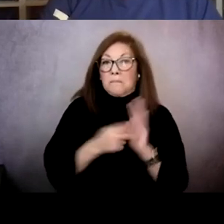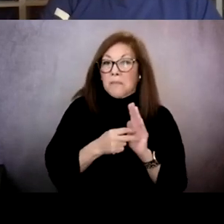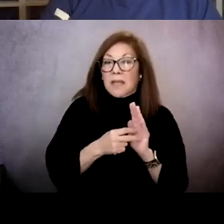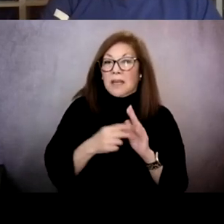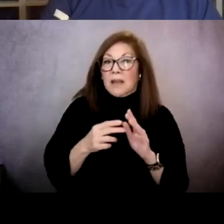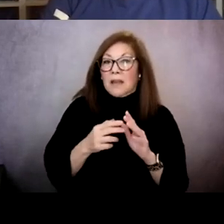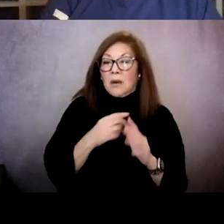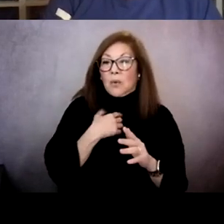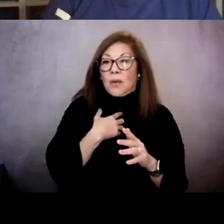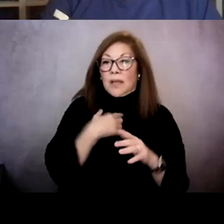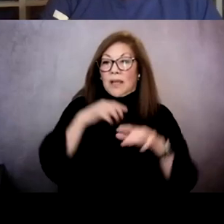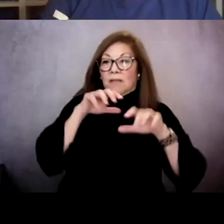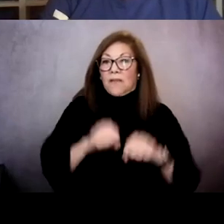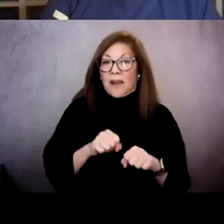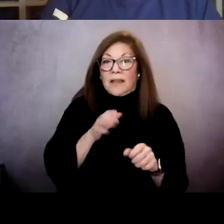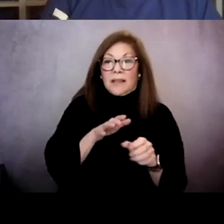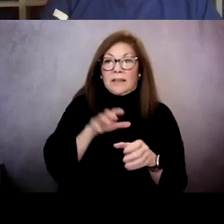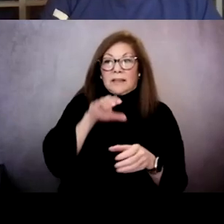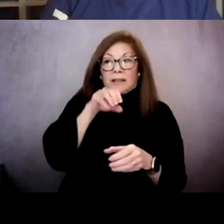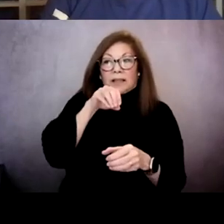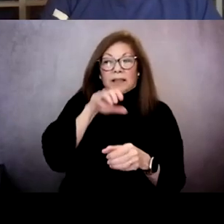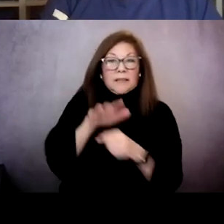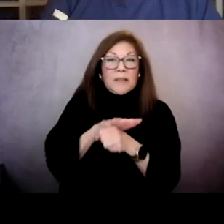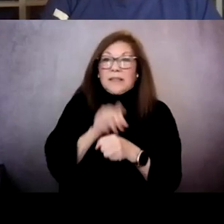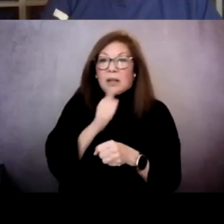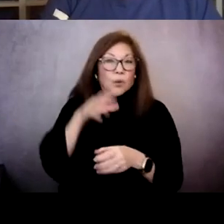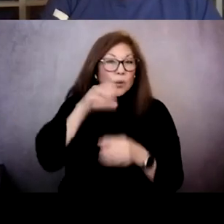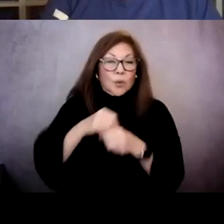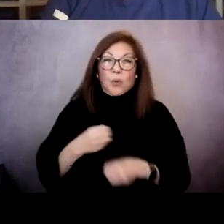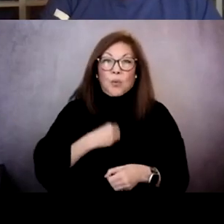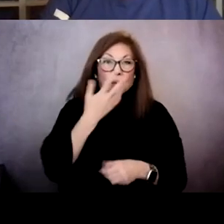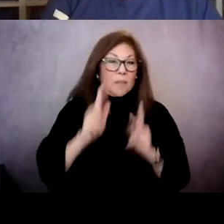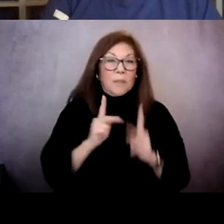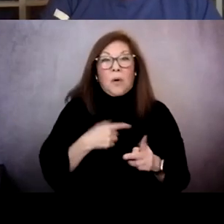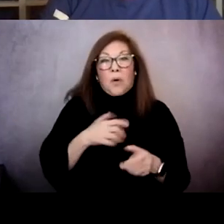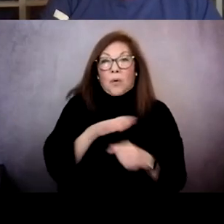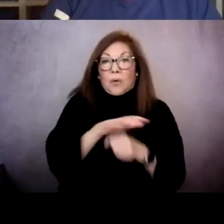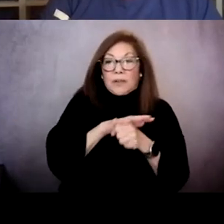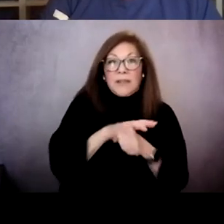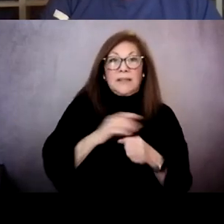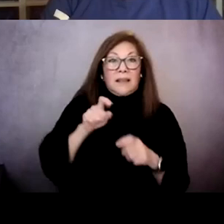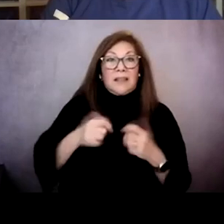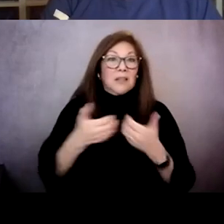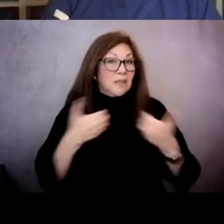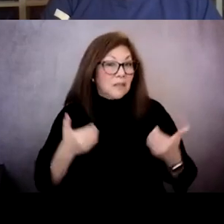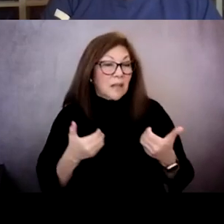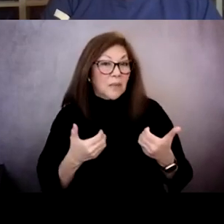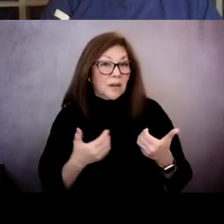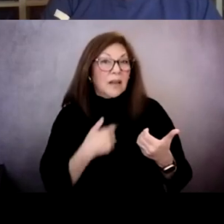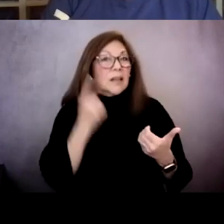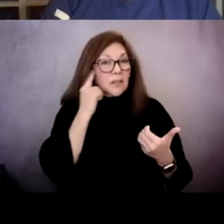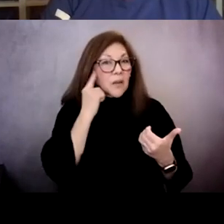violates spaces that need to not have white folks in them. Or spaces that need to be separate. And so I think it's with a